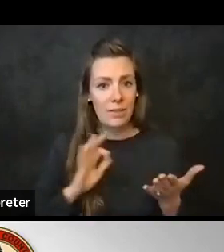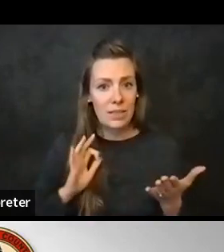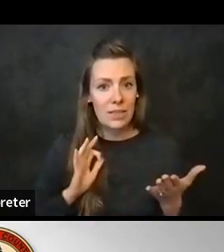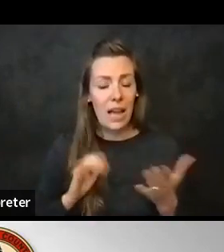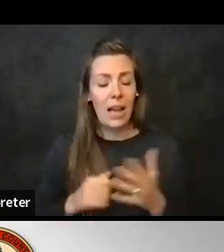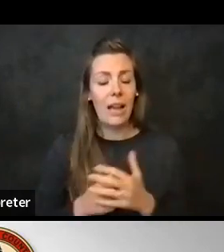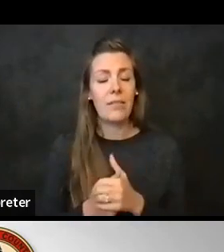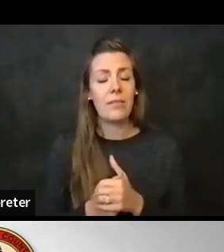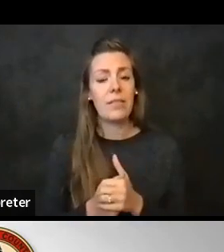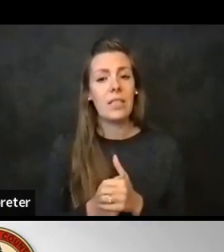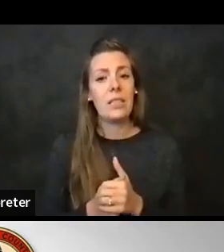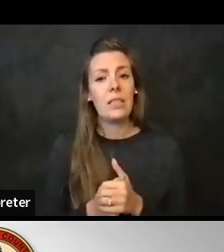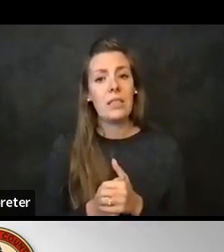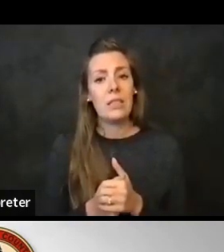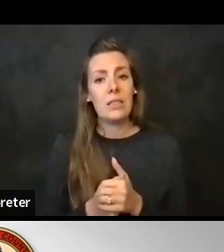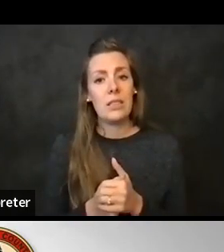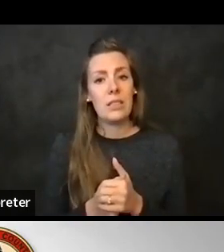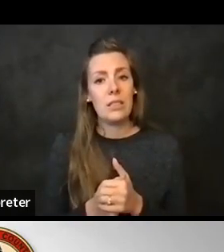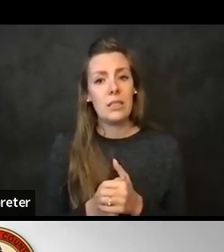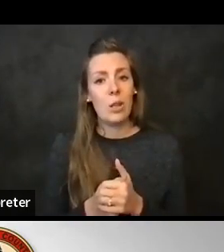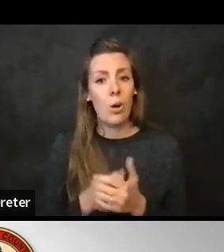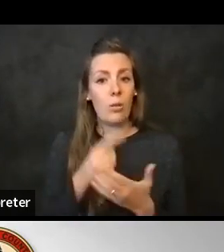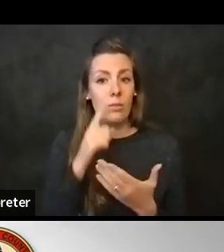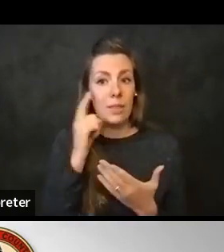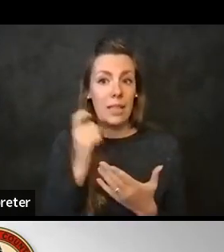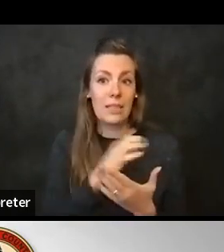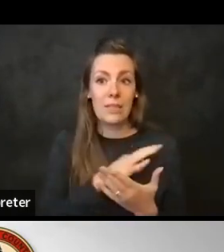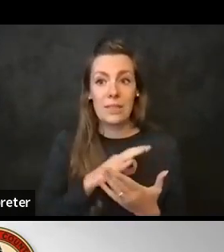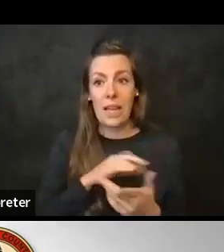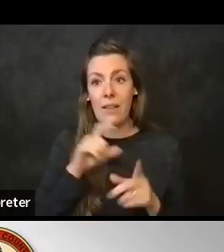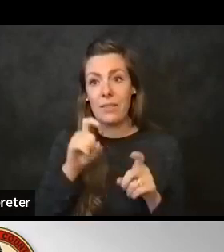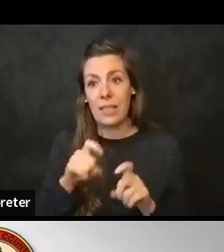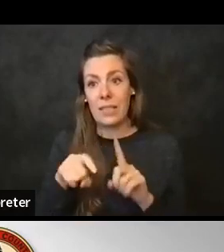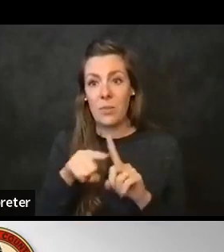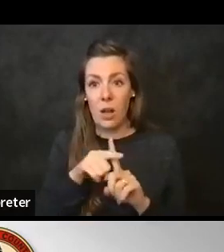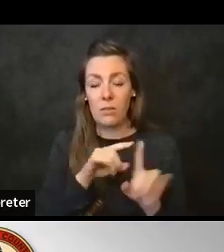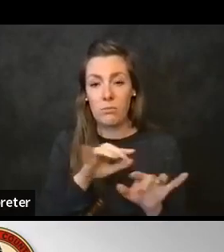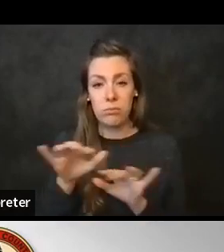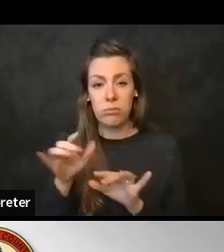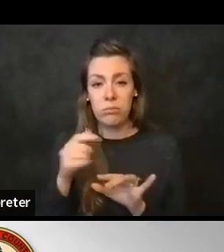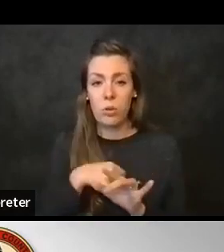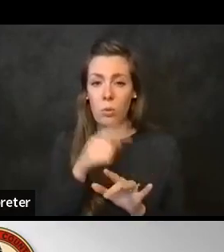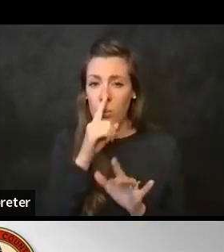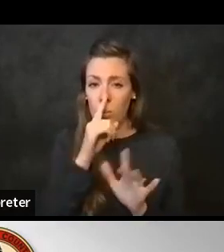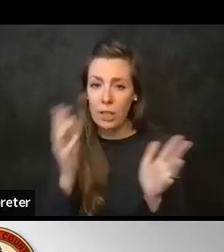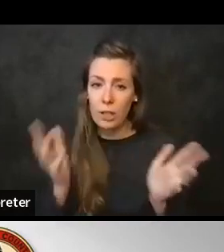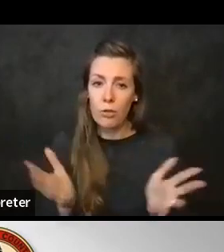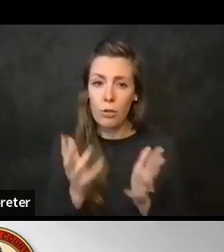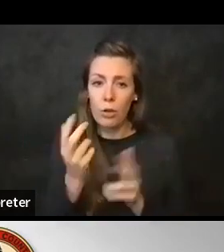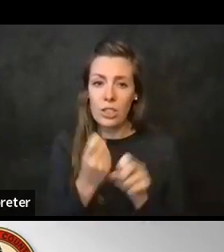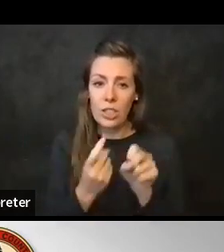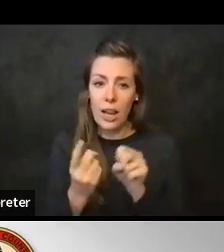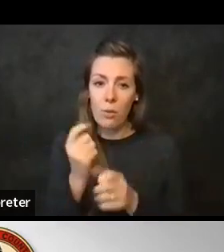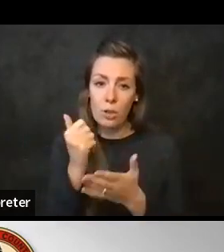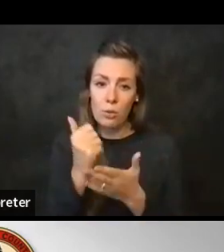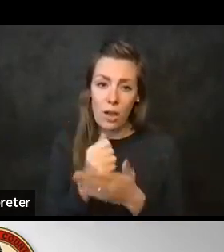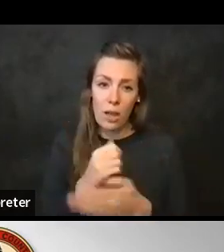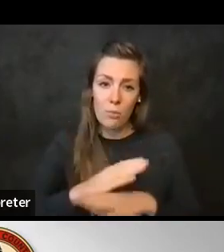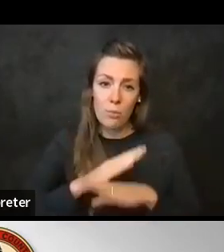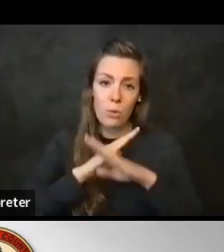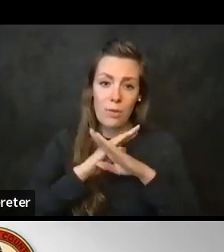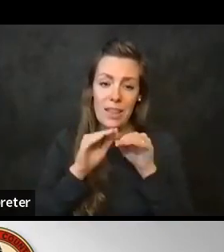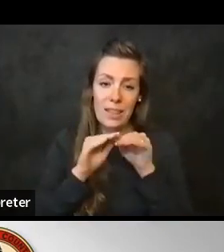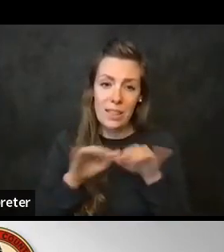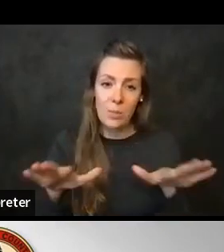COVID protocols due to staff testing positive. So we really are encouraging everyone to help prevent the spread of COVID in